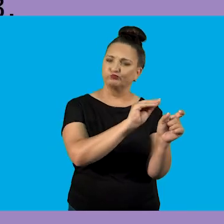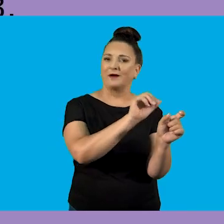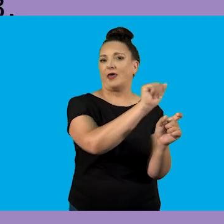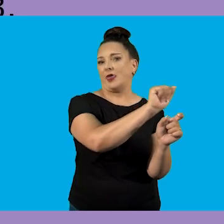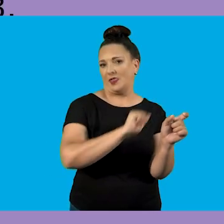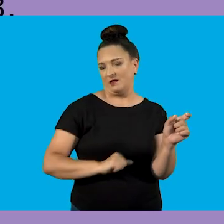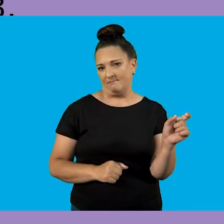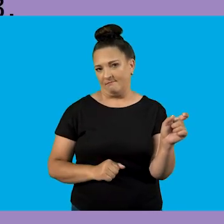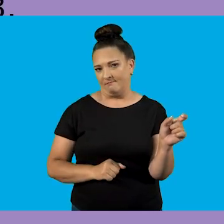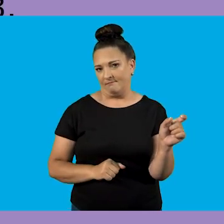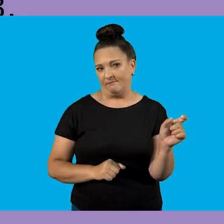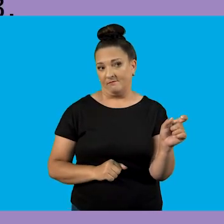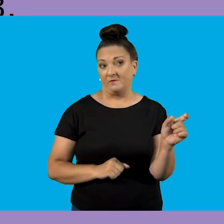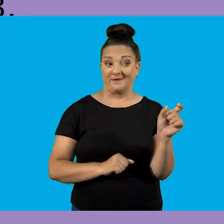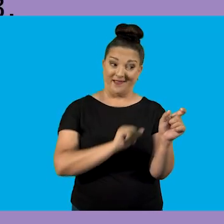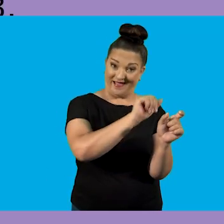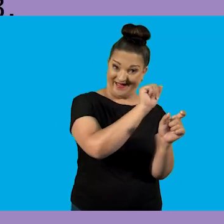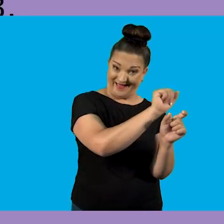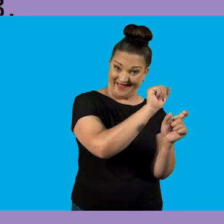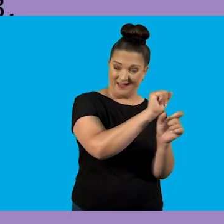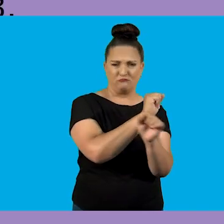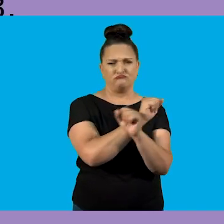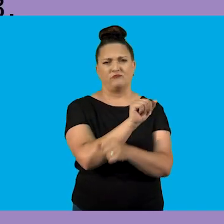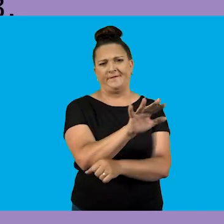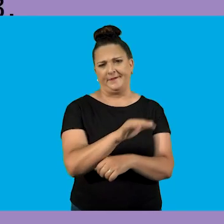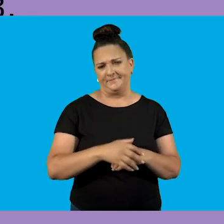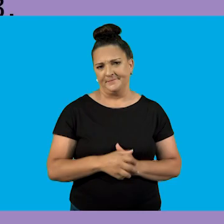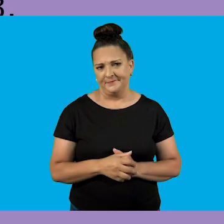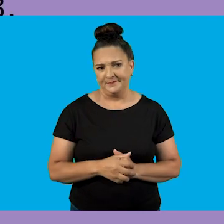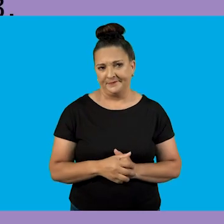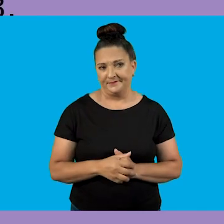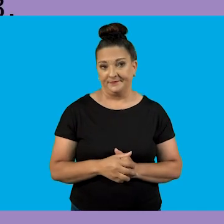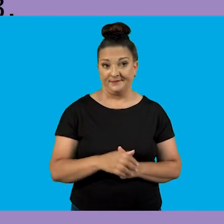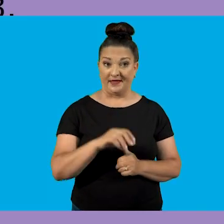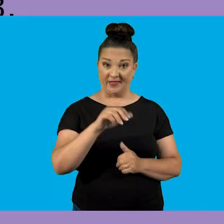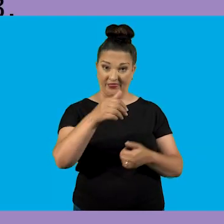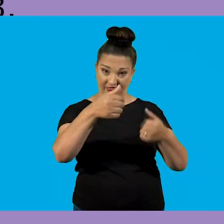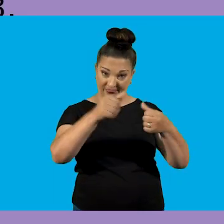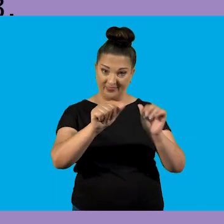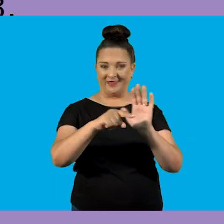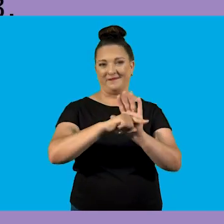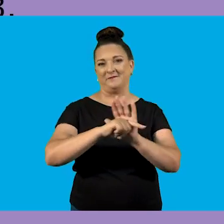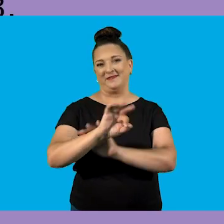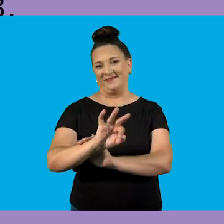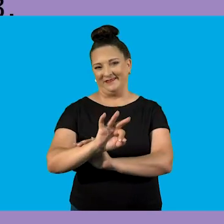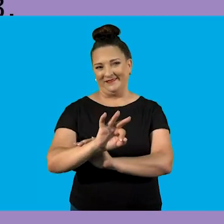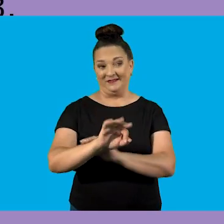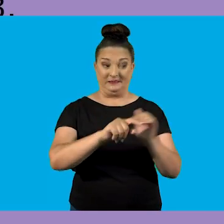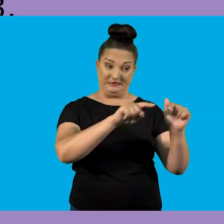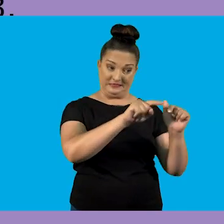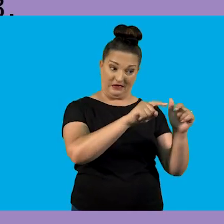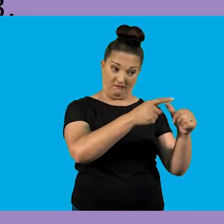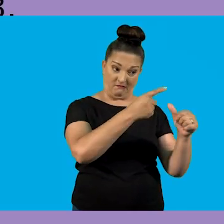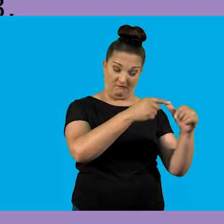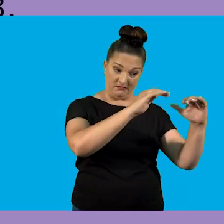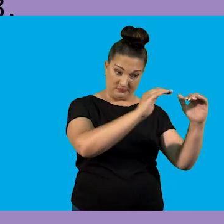to represent that number. So we are going to multiply a number by 5 and then subtract 3. So from